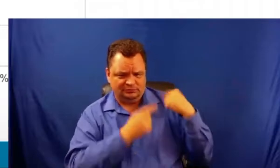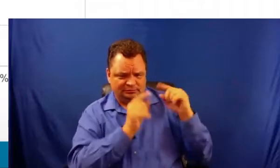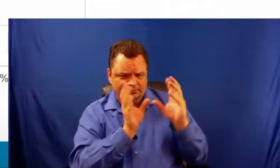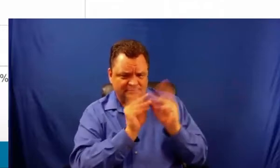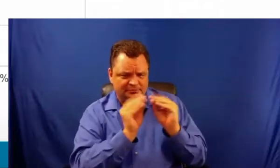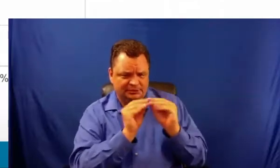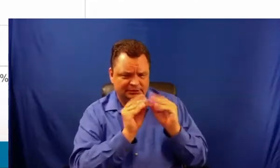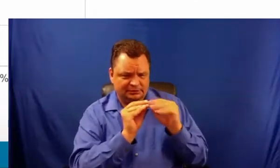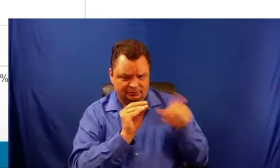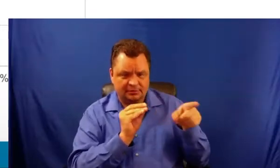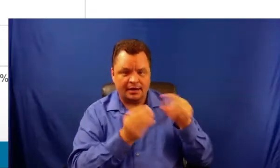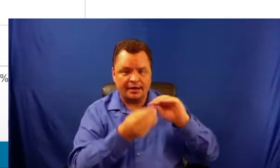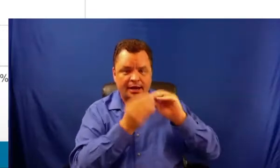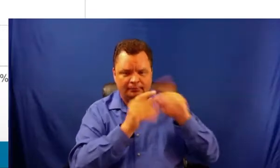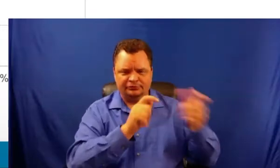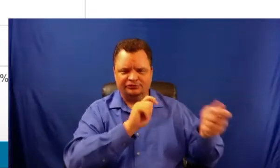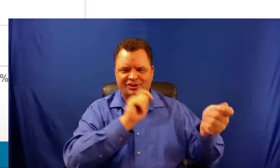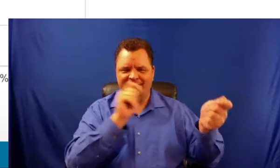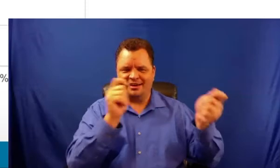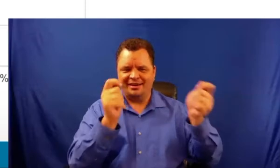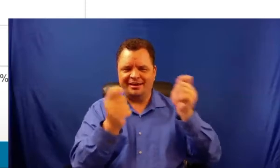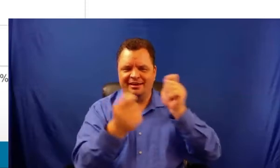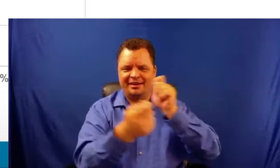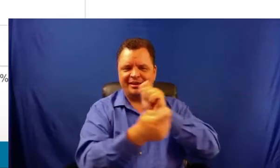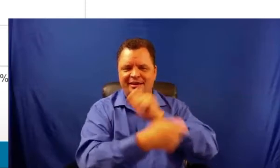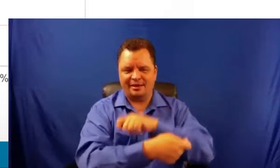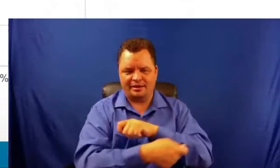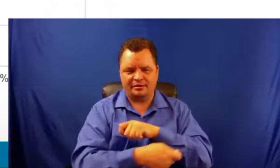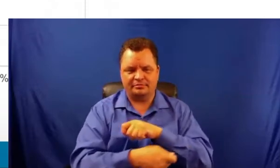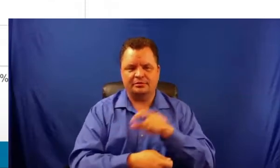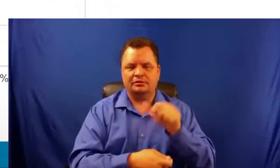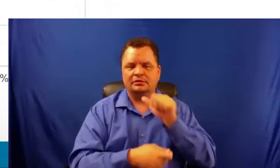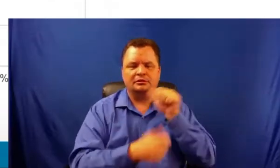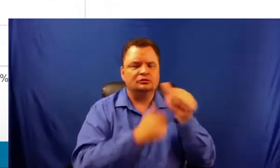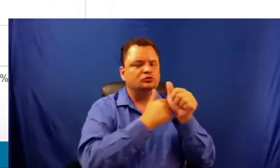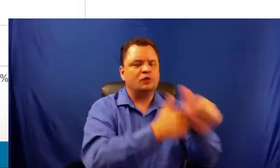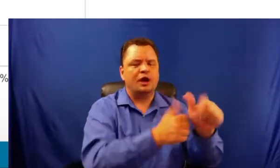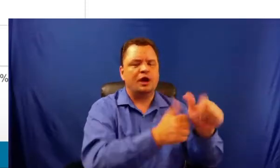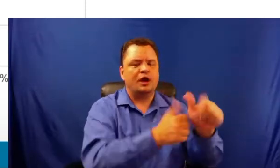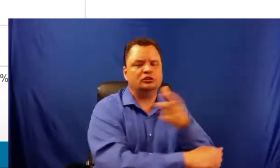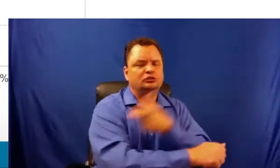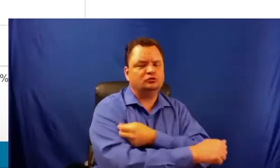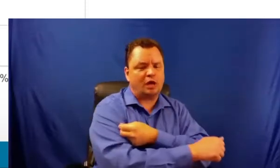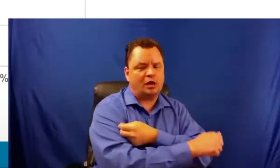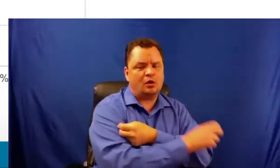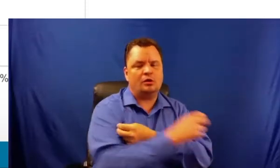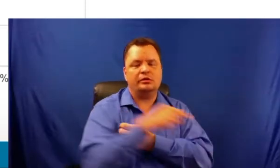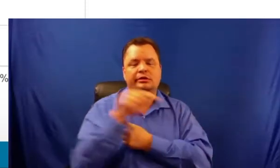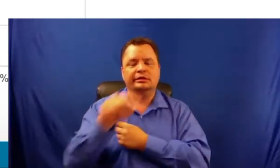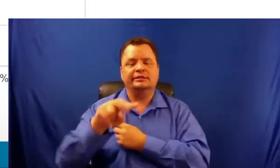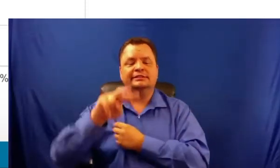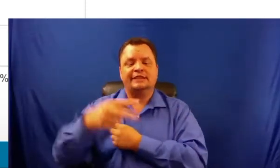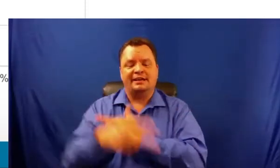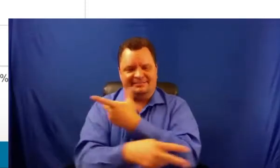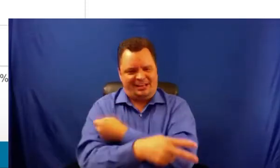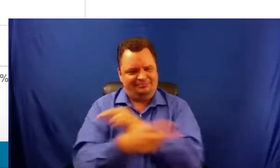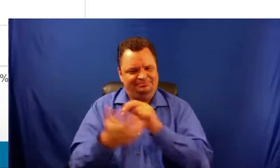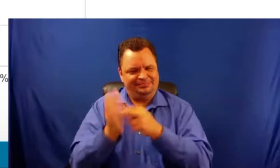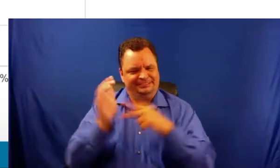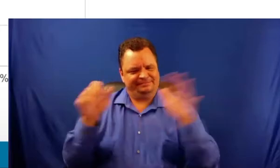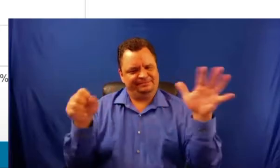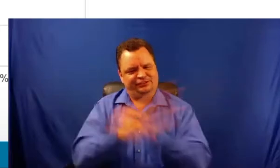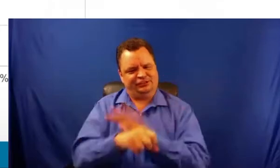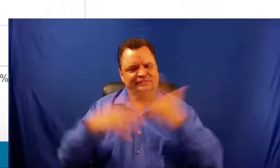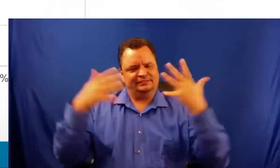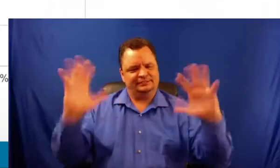We're now tracking full vaccination rates. And that's because we know that against the Delta variant, it's important that people